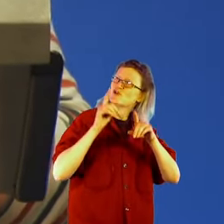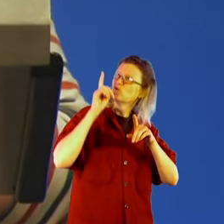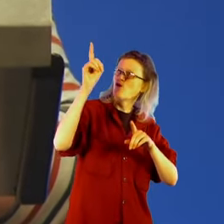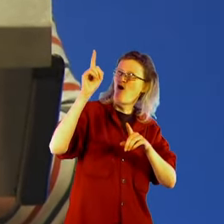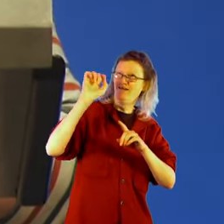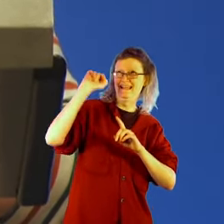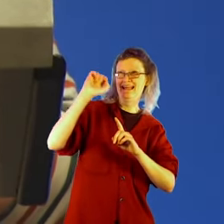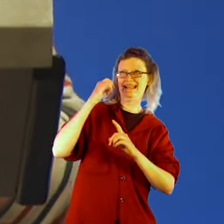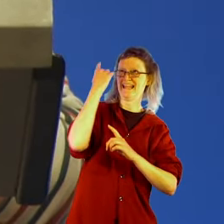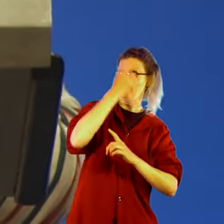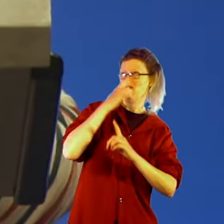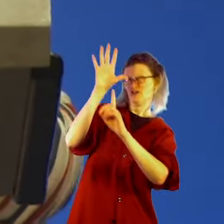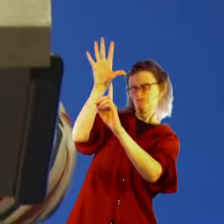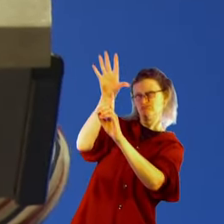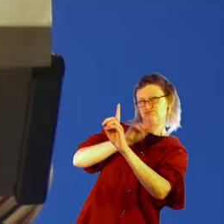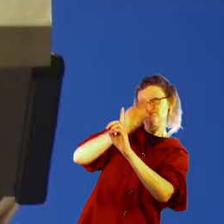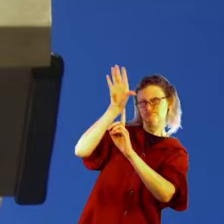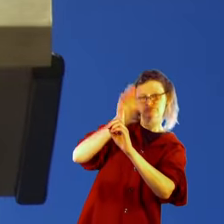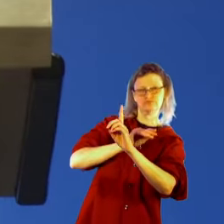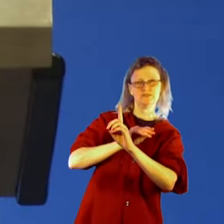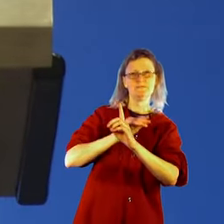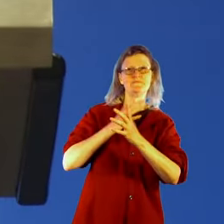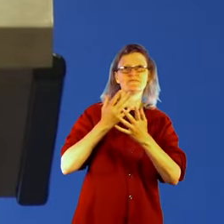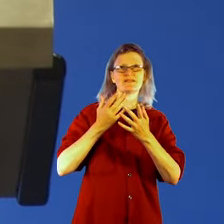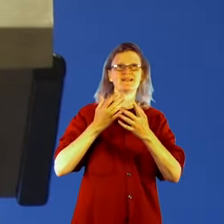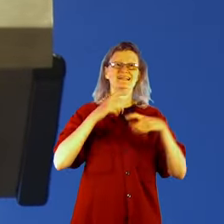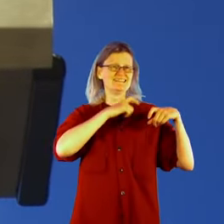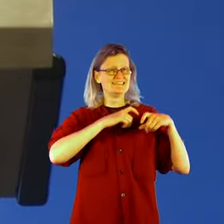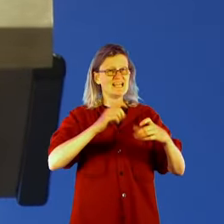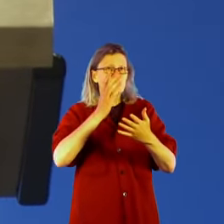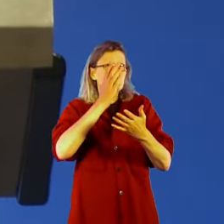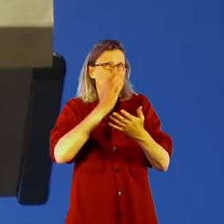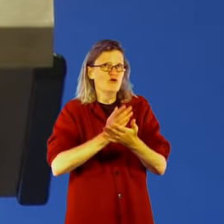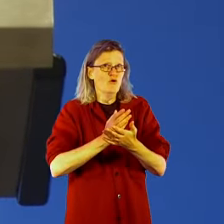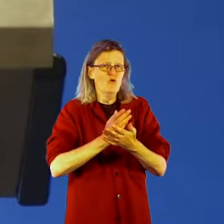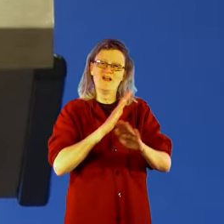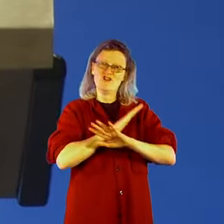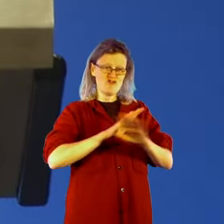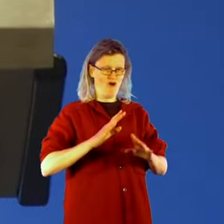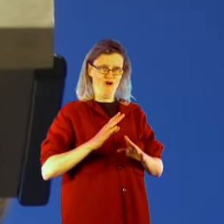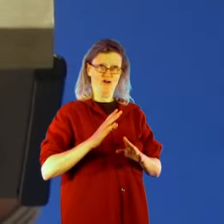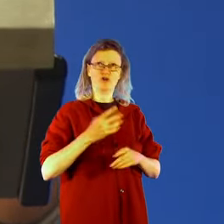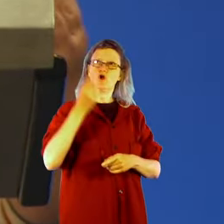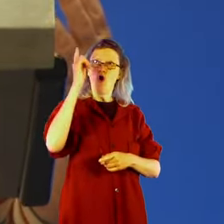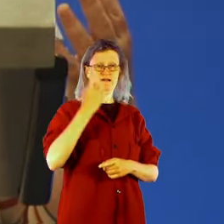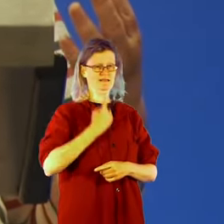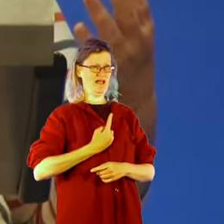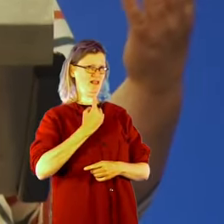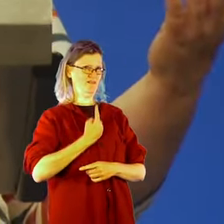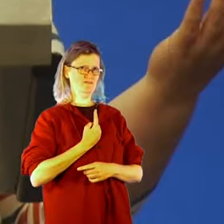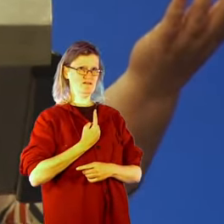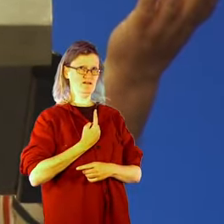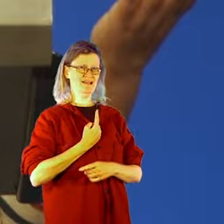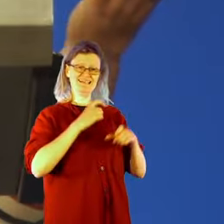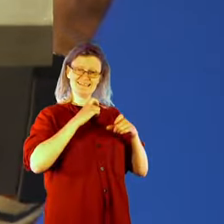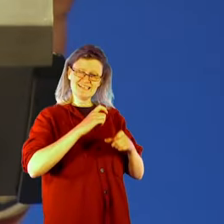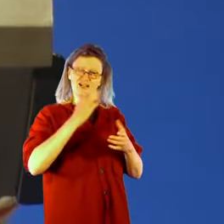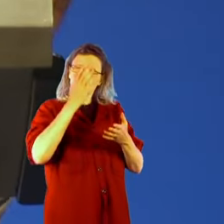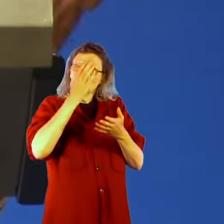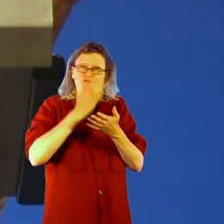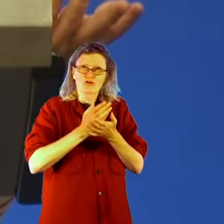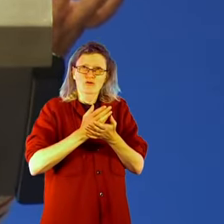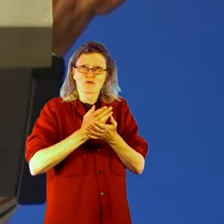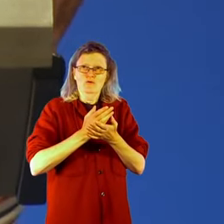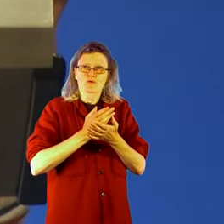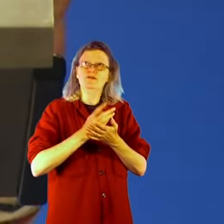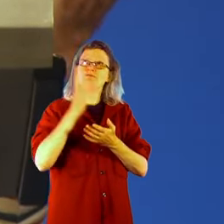image. It's still true, of course, that we are not God. It's still true that